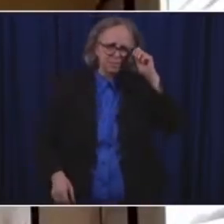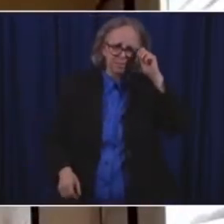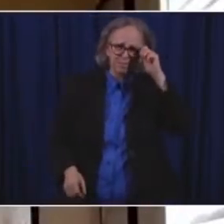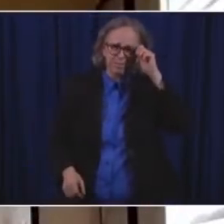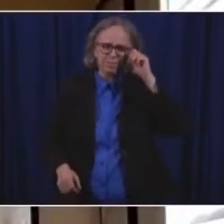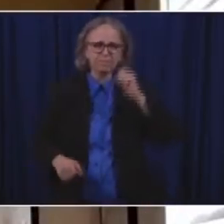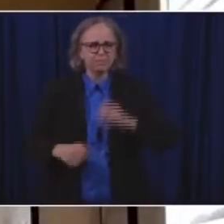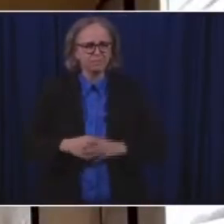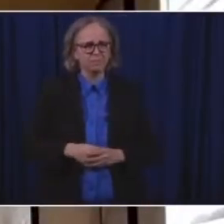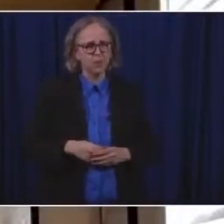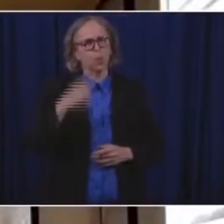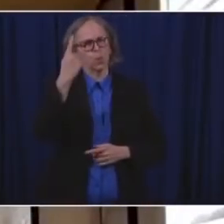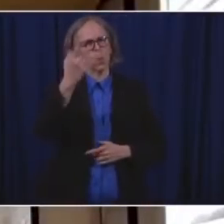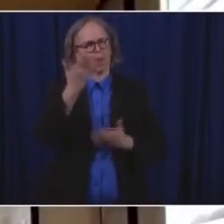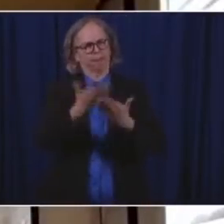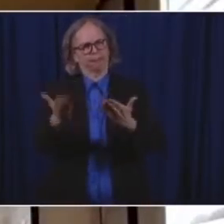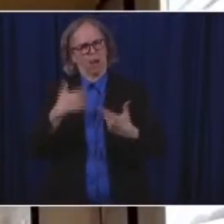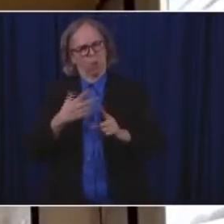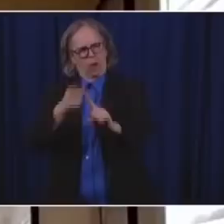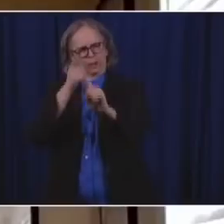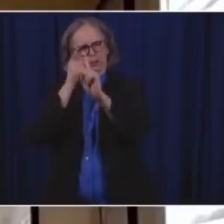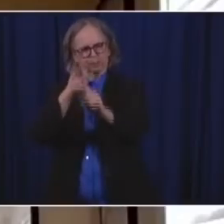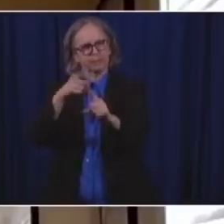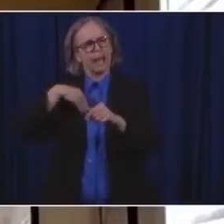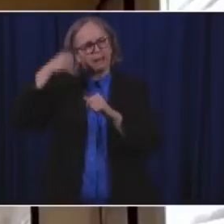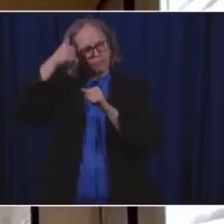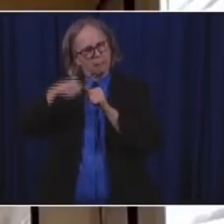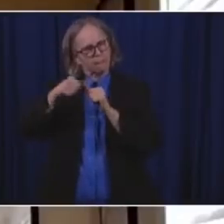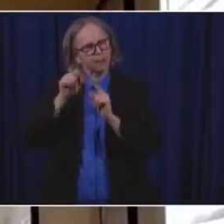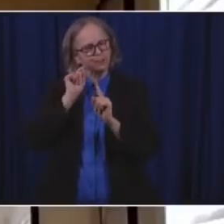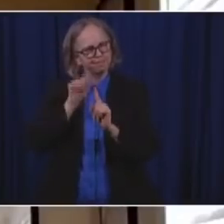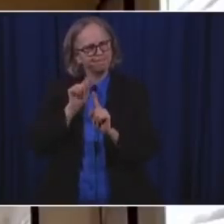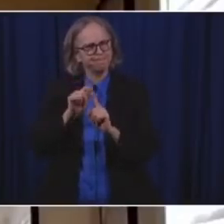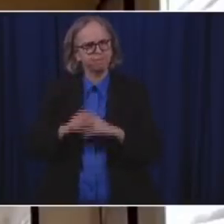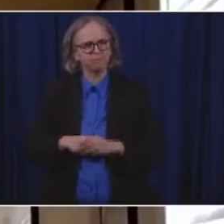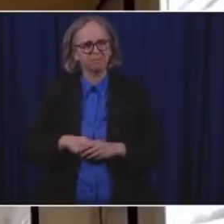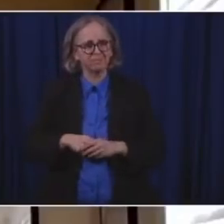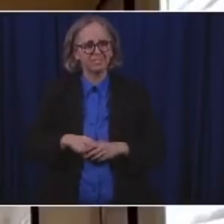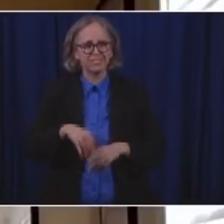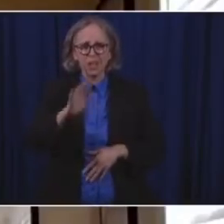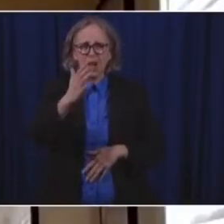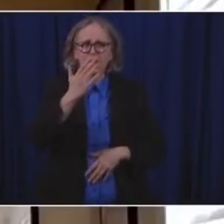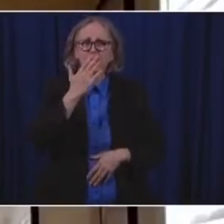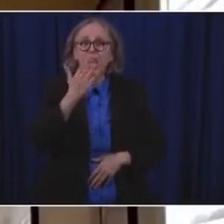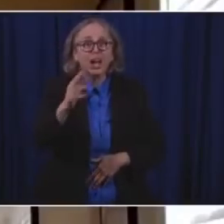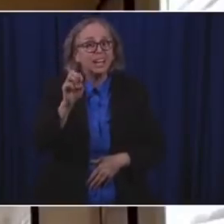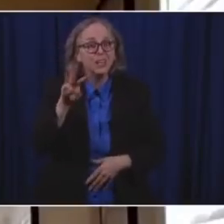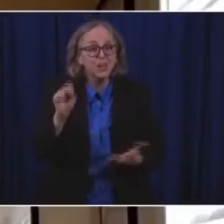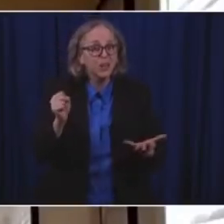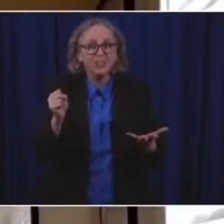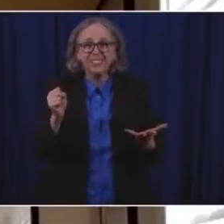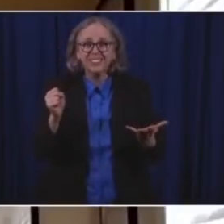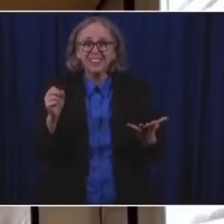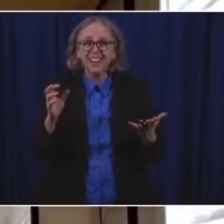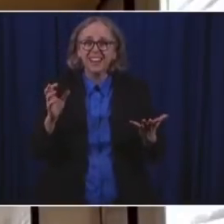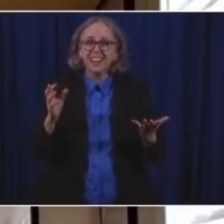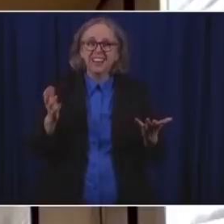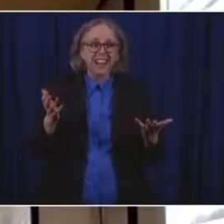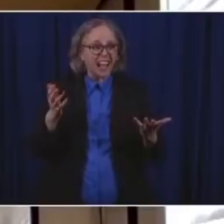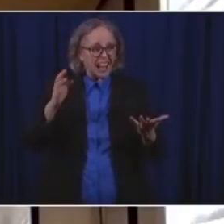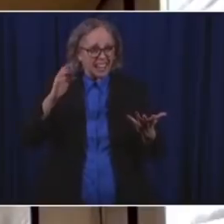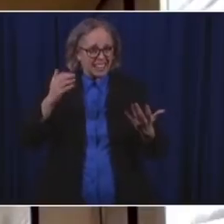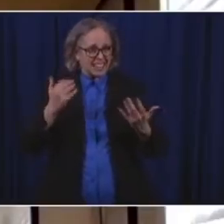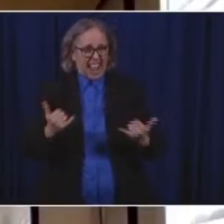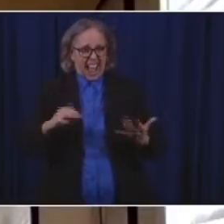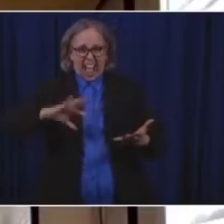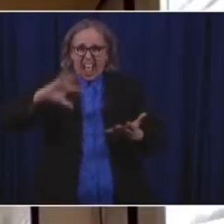one thing that we have to remind ourselves is what incredibly good news this is. We have in front of us a